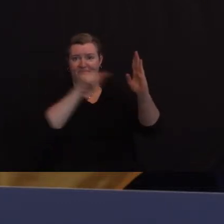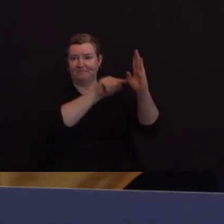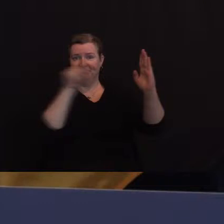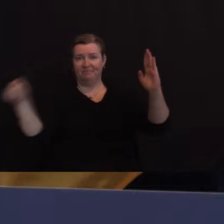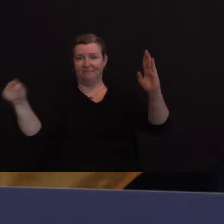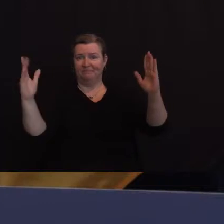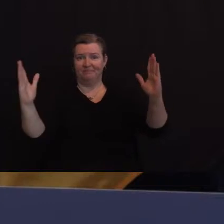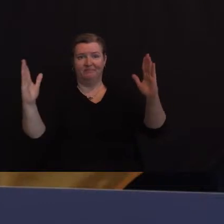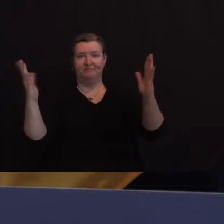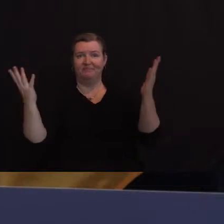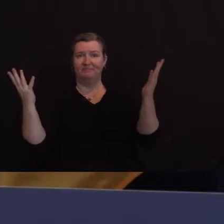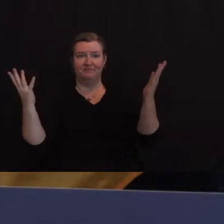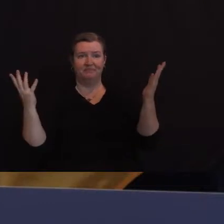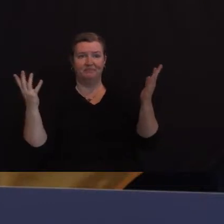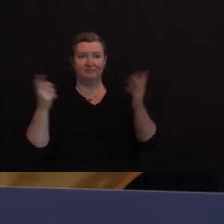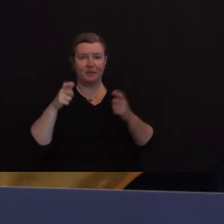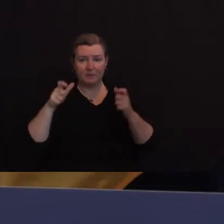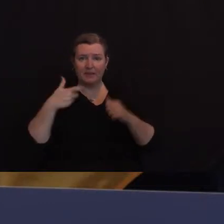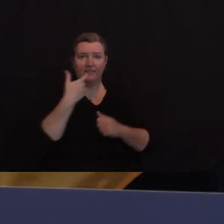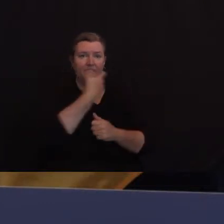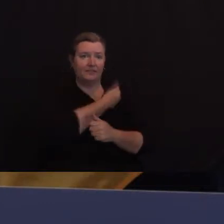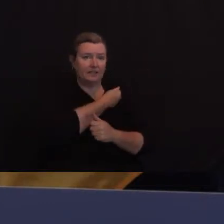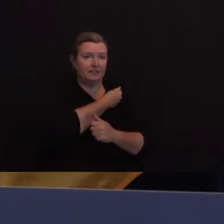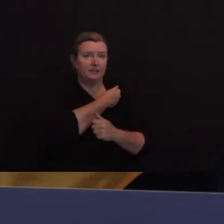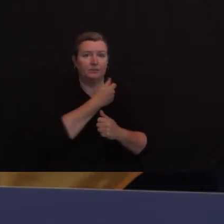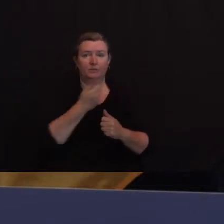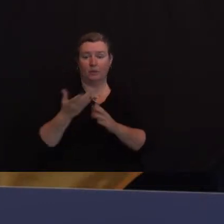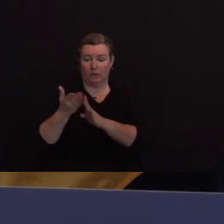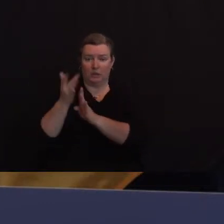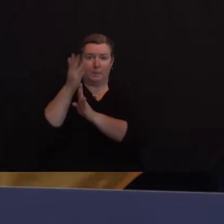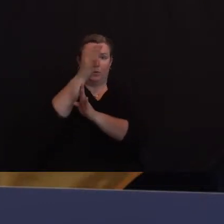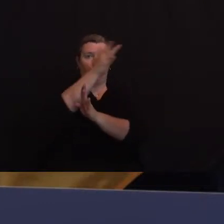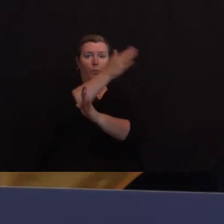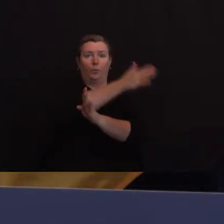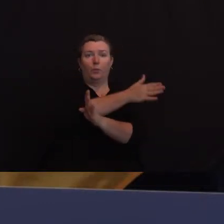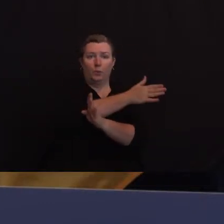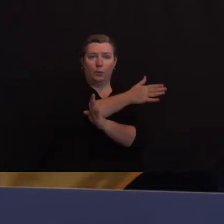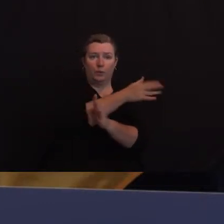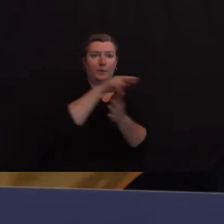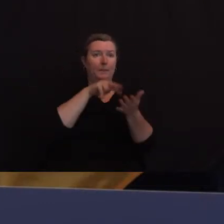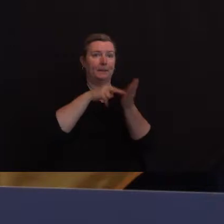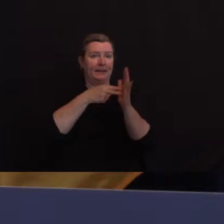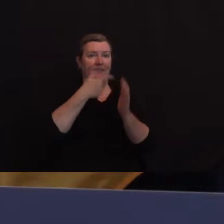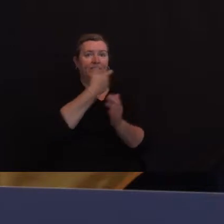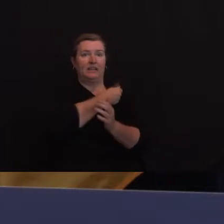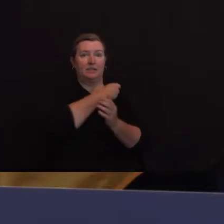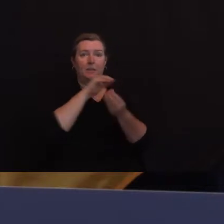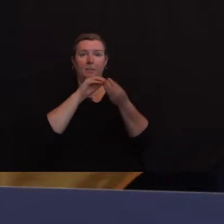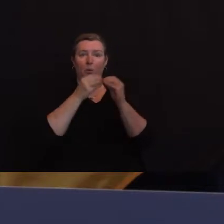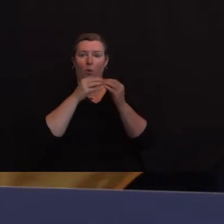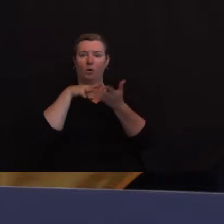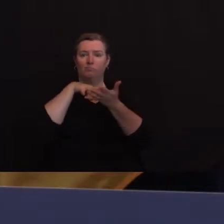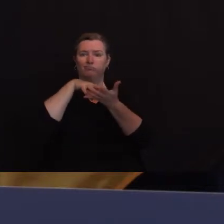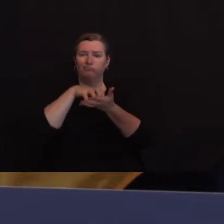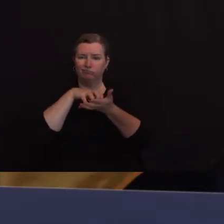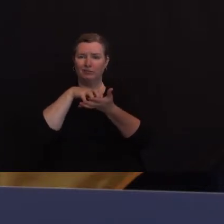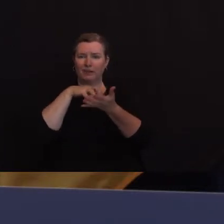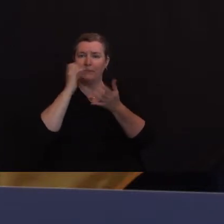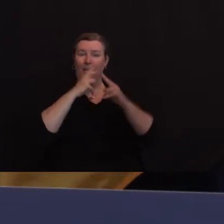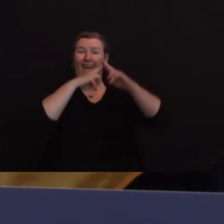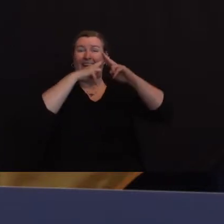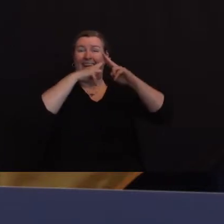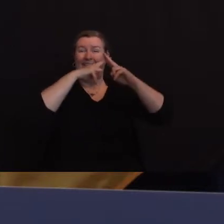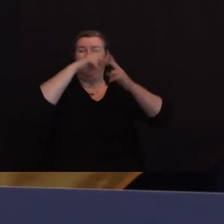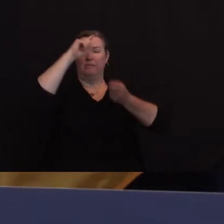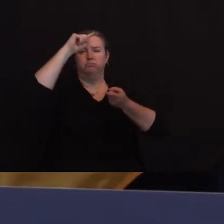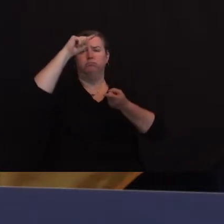vaccinated. So is their immunity beginning to wane? Meaning, is it just as protective earlier, but now we're further along, and we know that what else